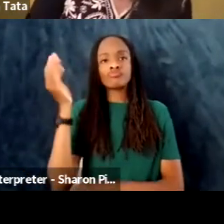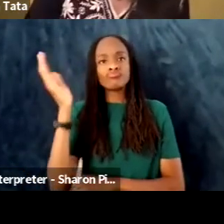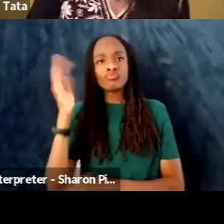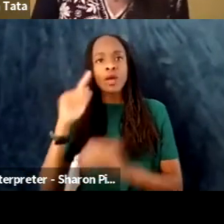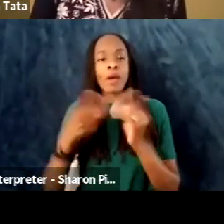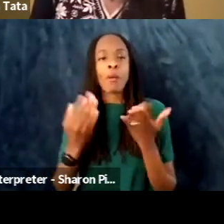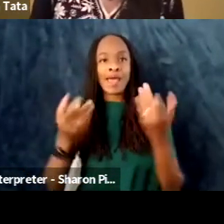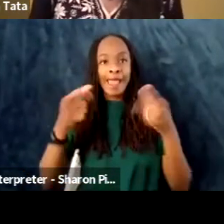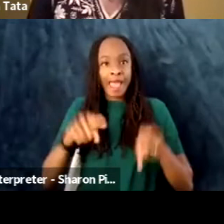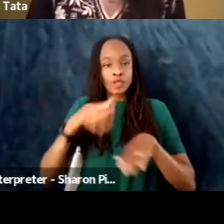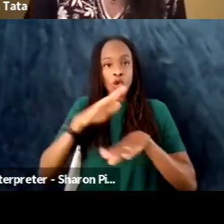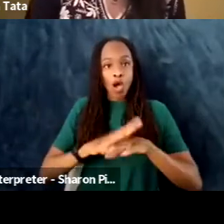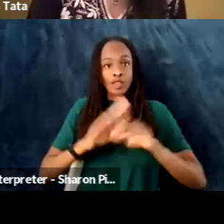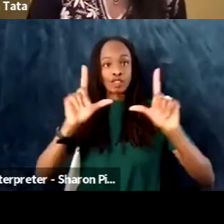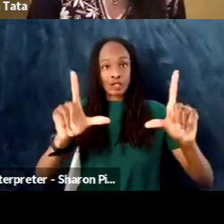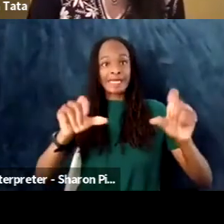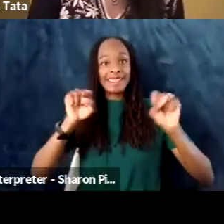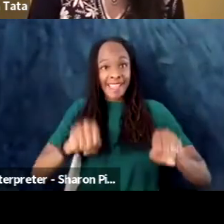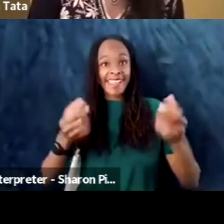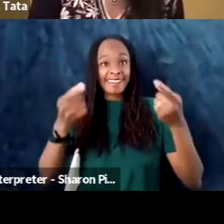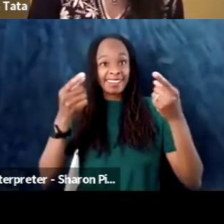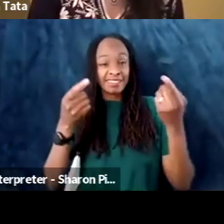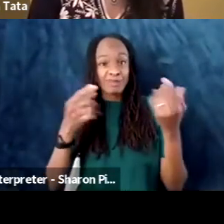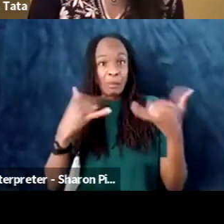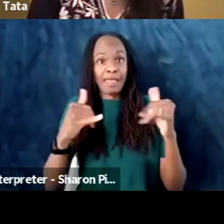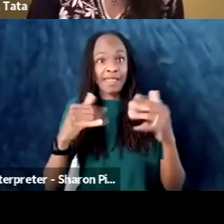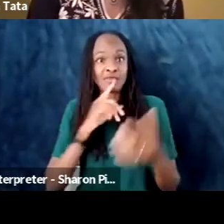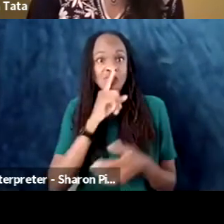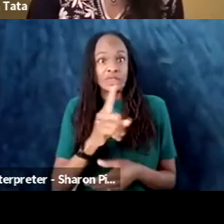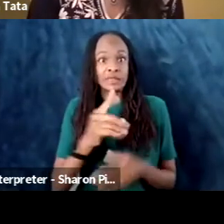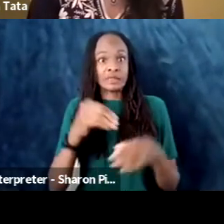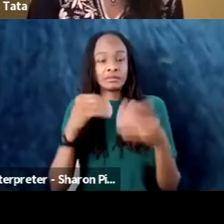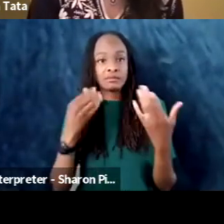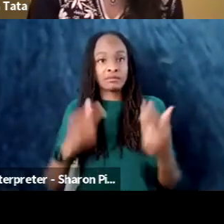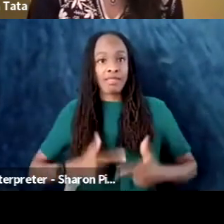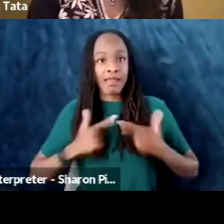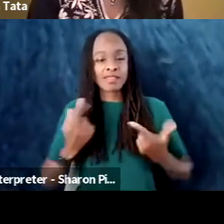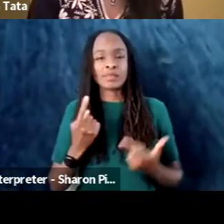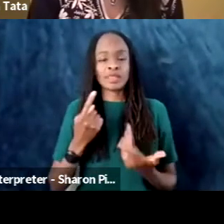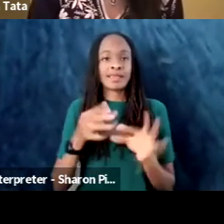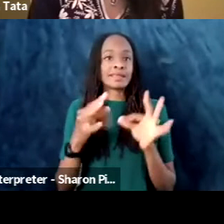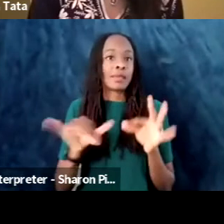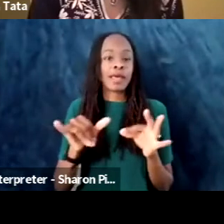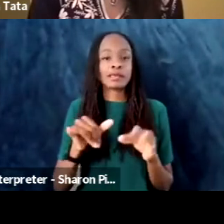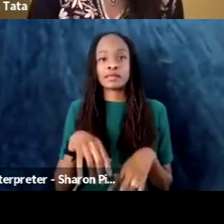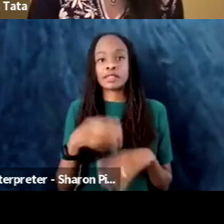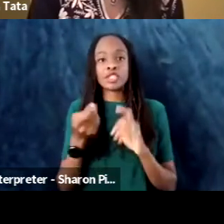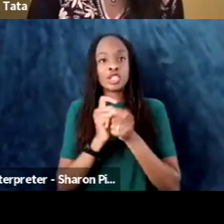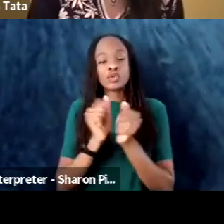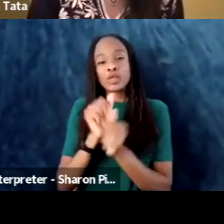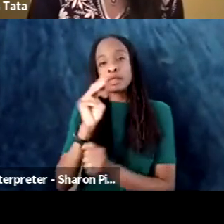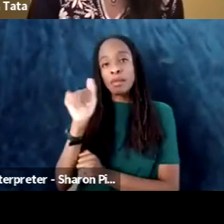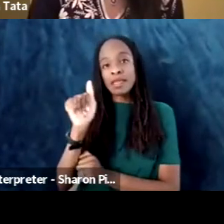play out, in real life. And that, something as simple as a change in media messaging can